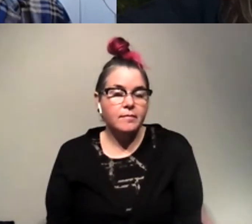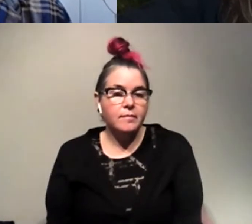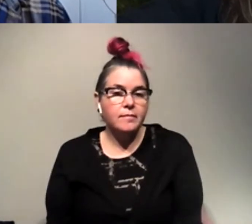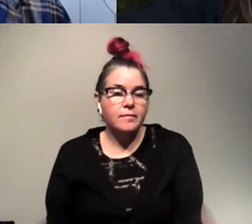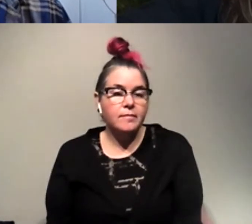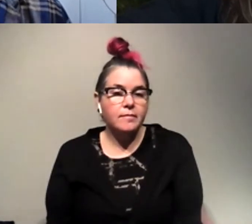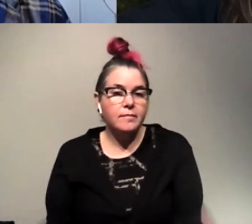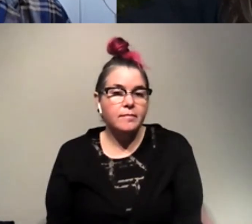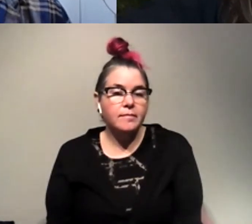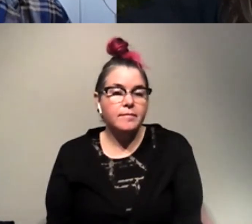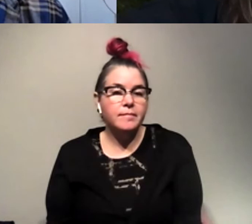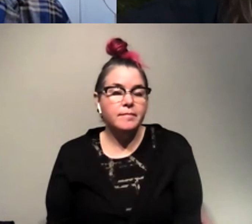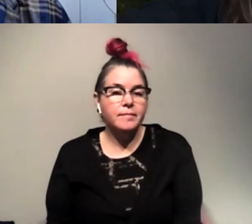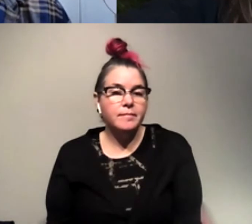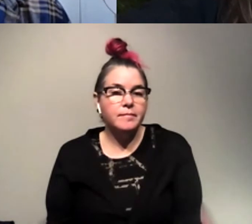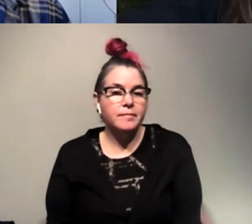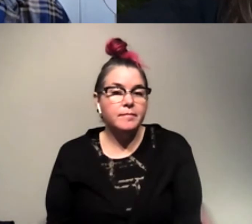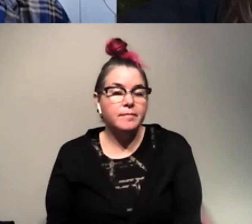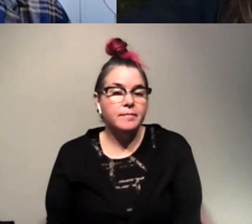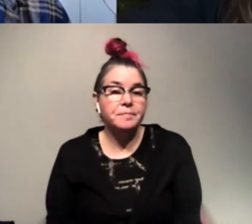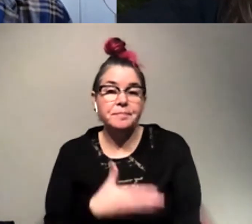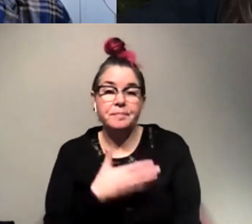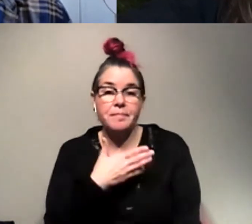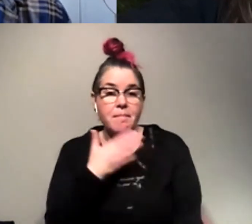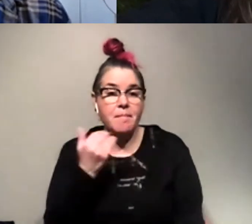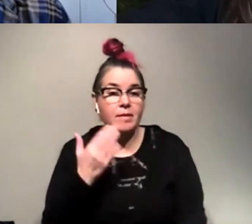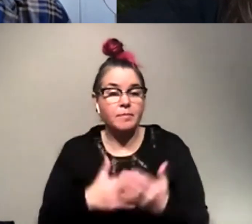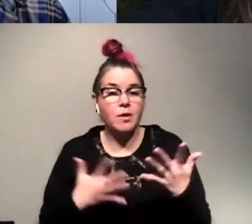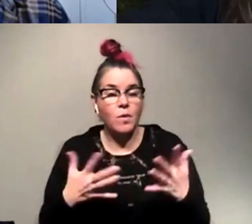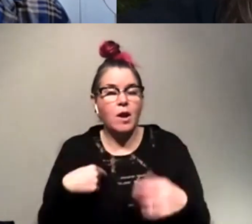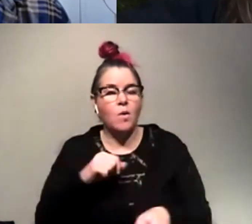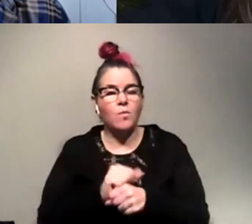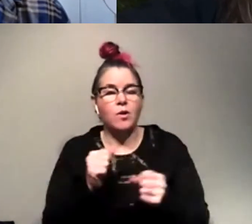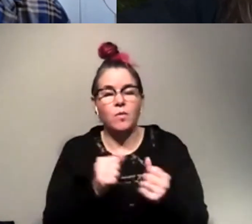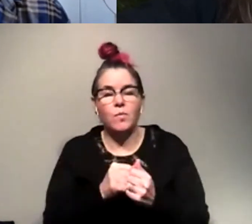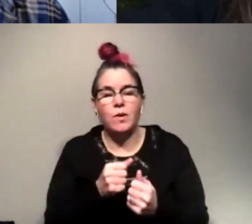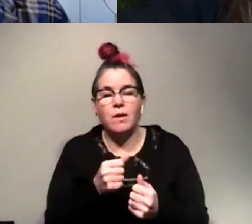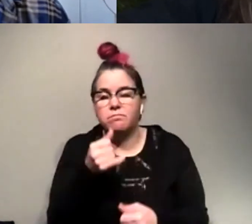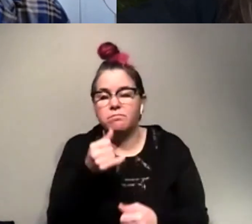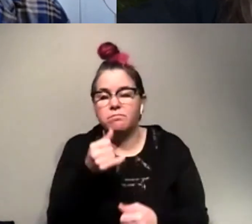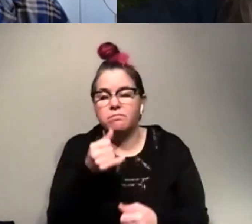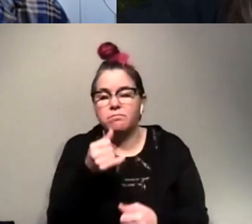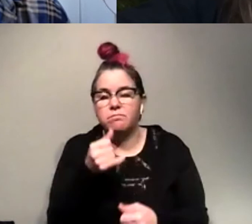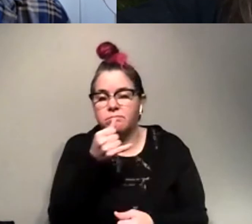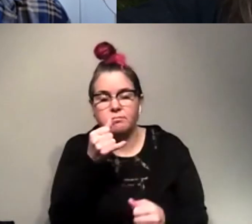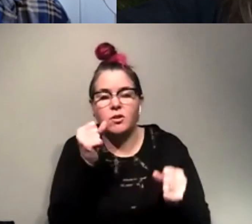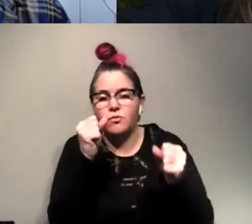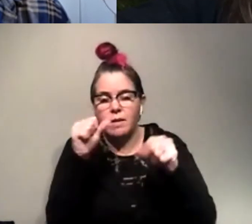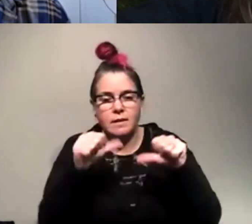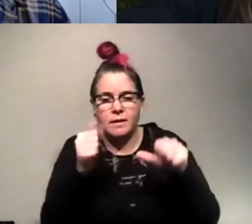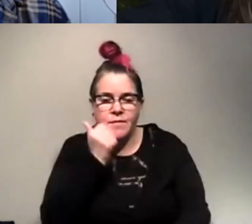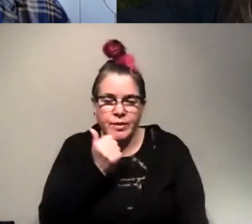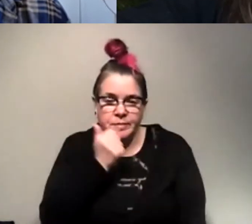best part about it is I get to work with these incredible scientists every single day.